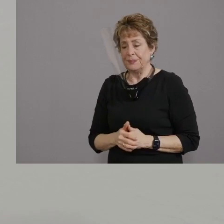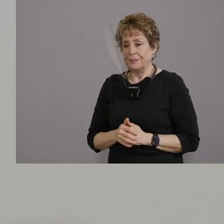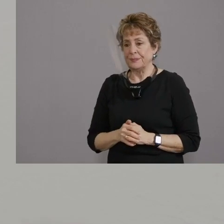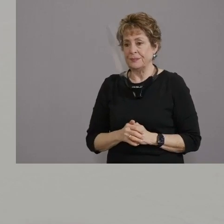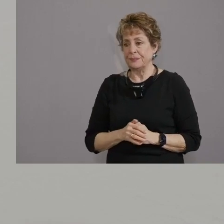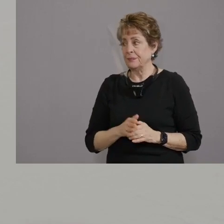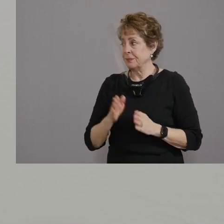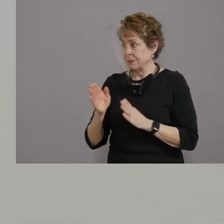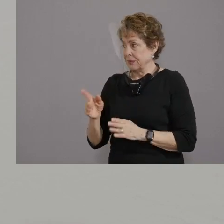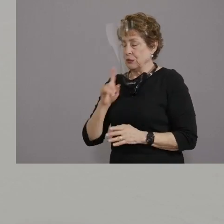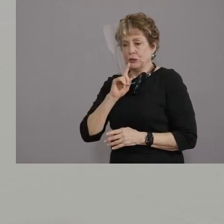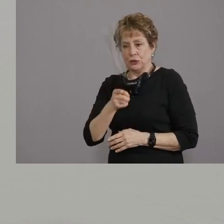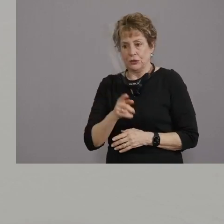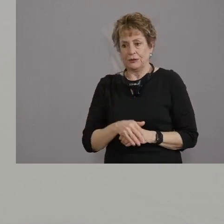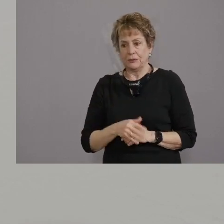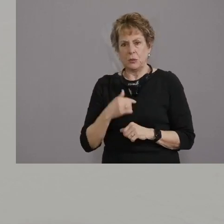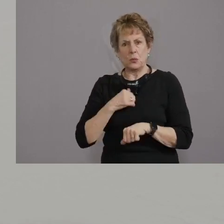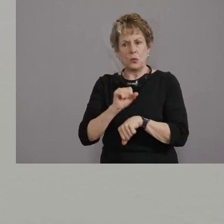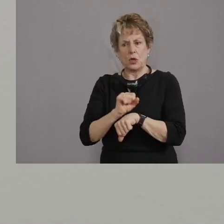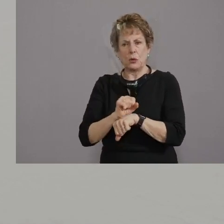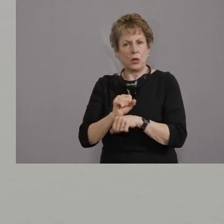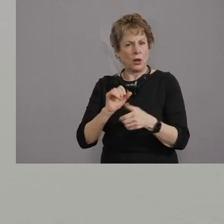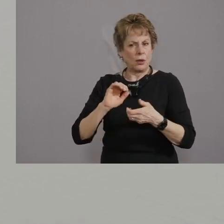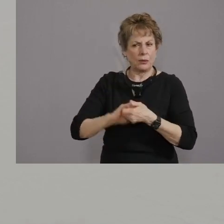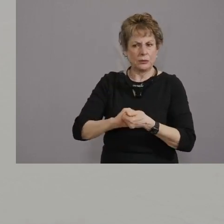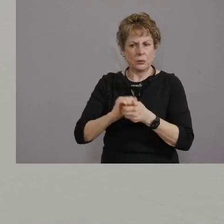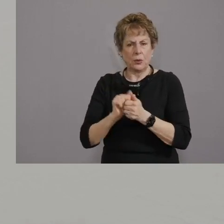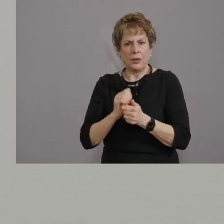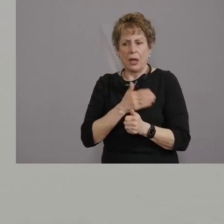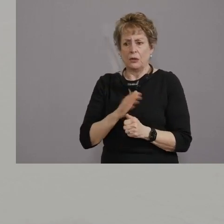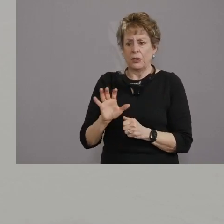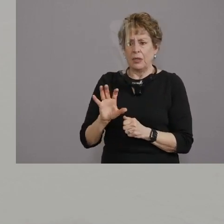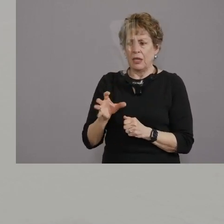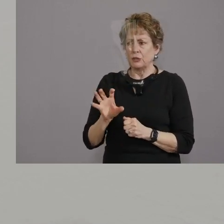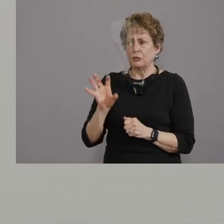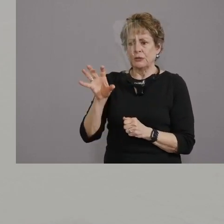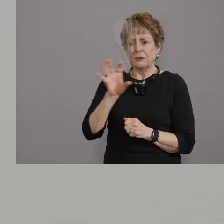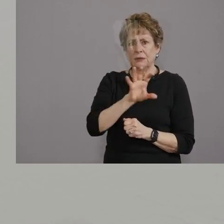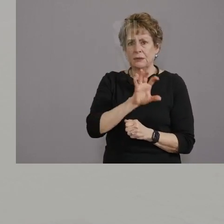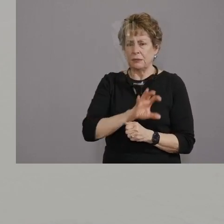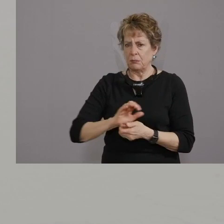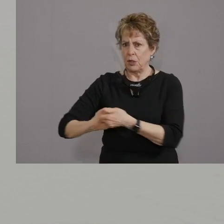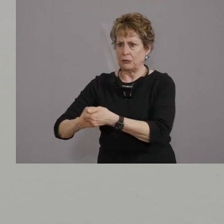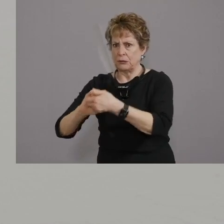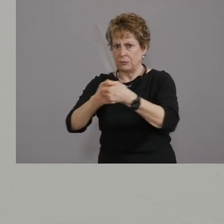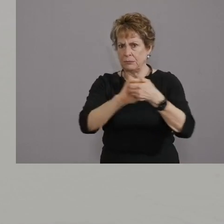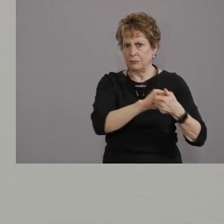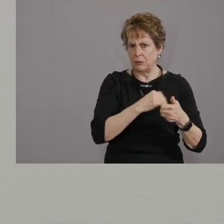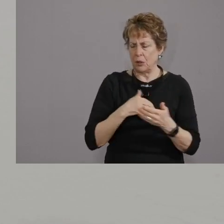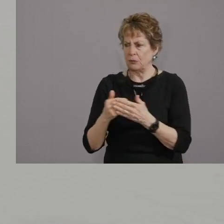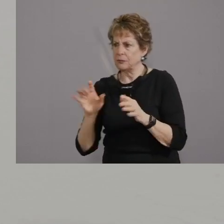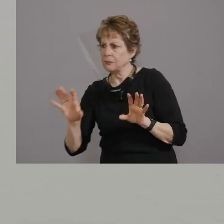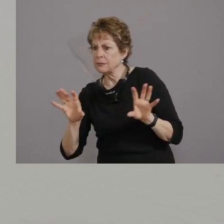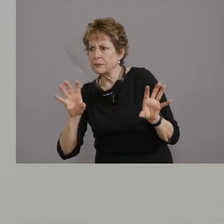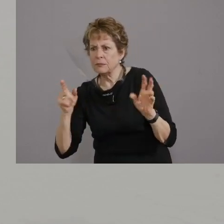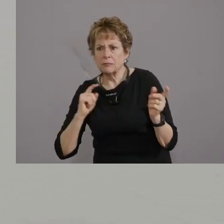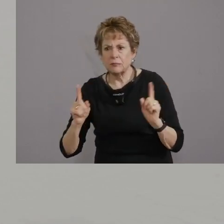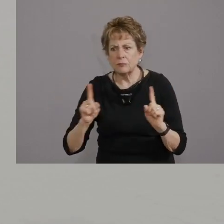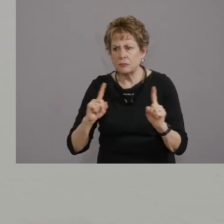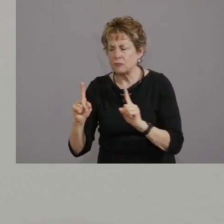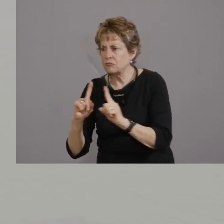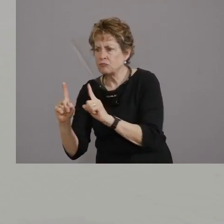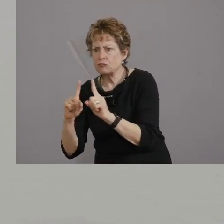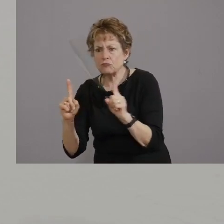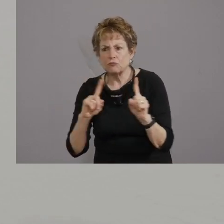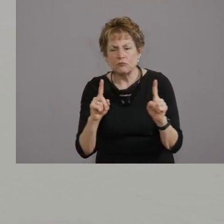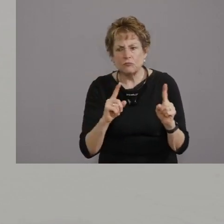the recommendations from a statewide perspective, but the counties are the local experts on the ground, and we know that